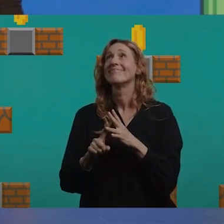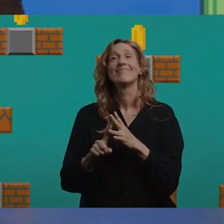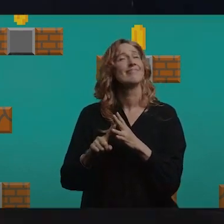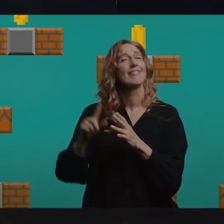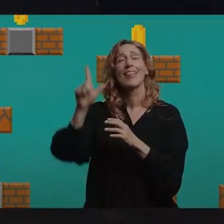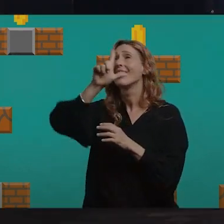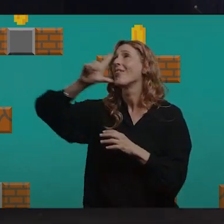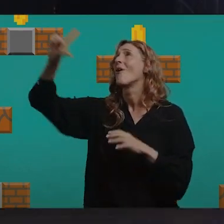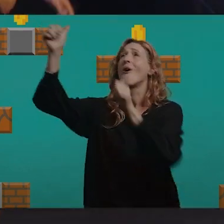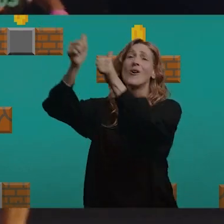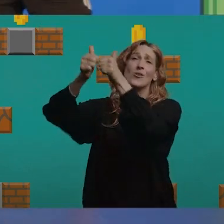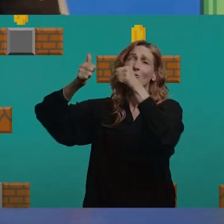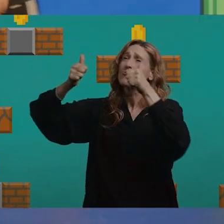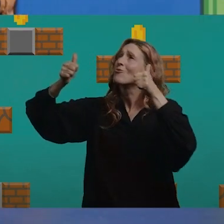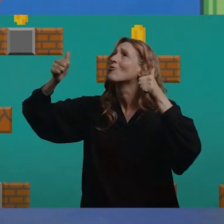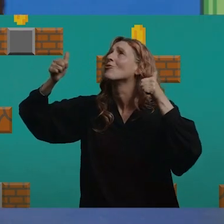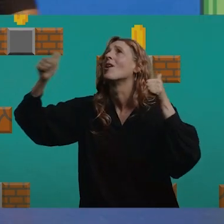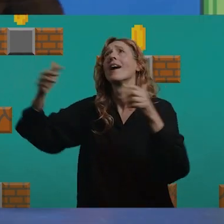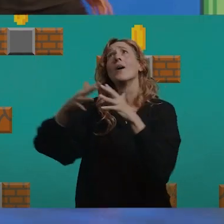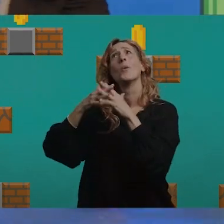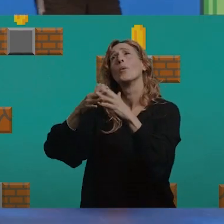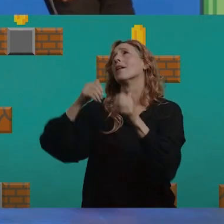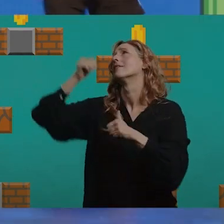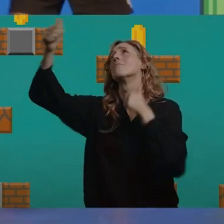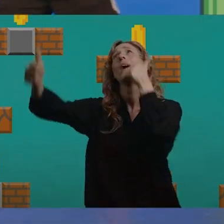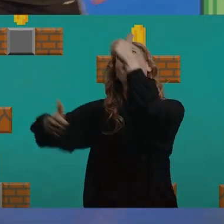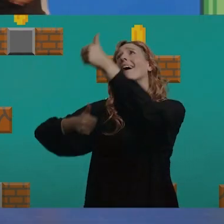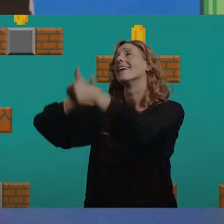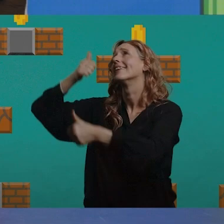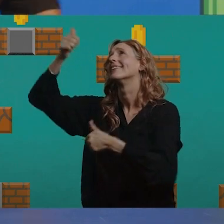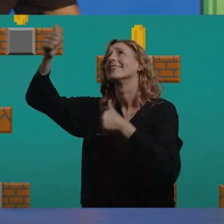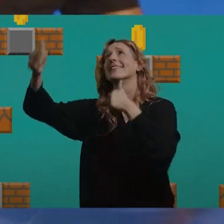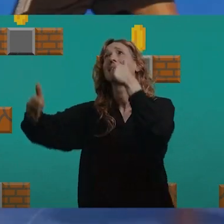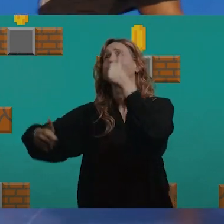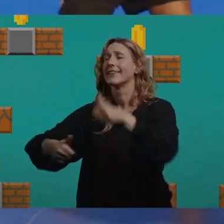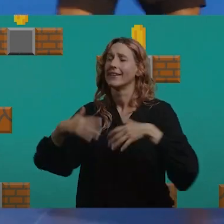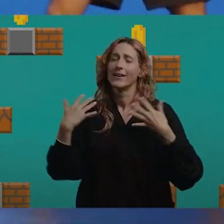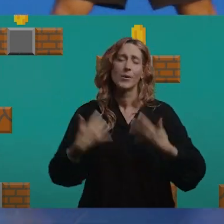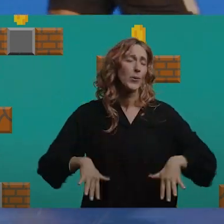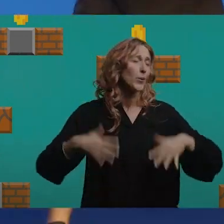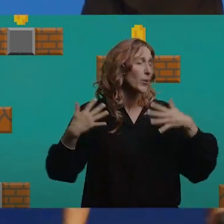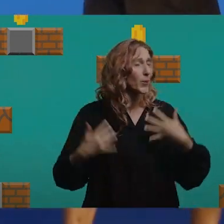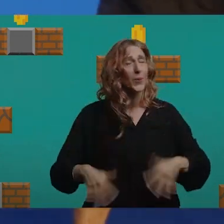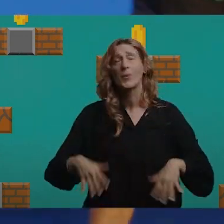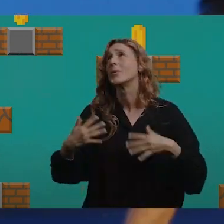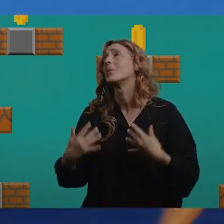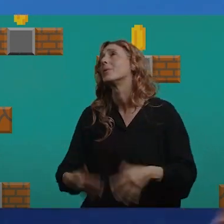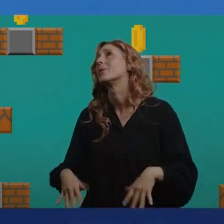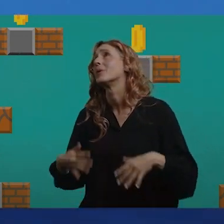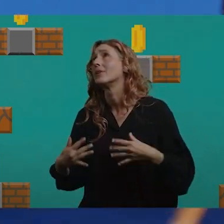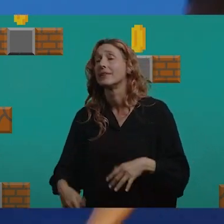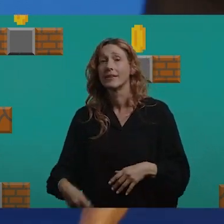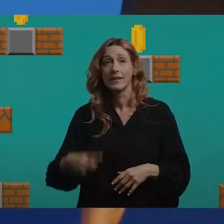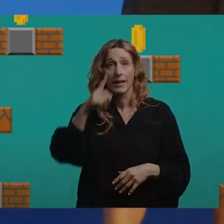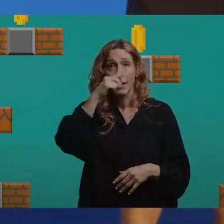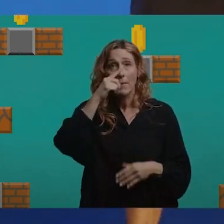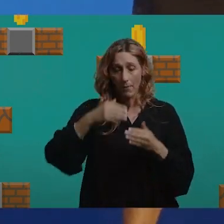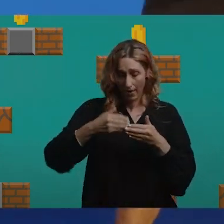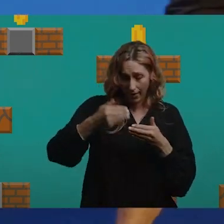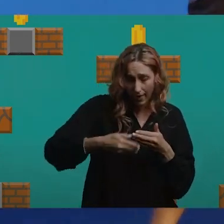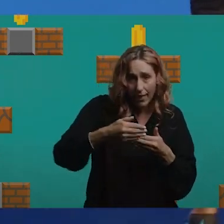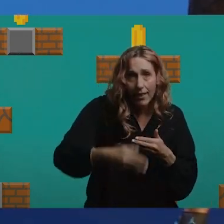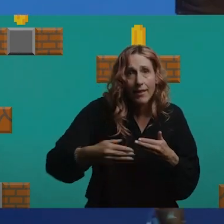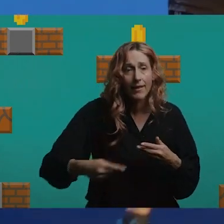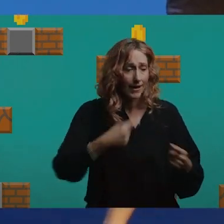acts. Great is the Lord, he's most worthy of praise. No one can measure his greatness, no